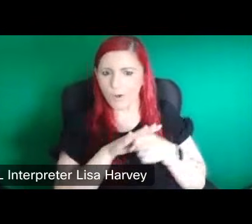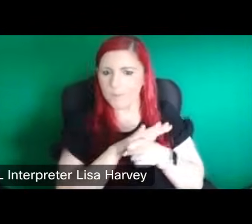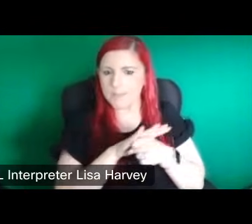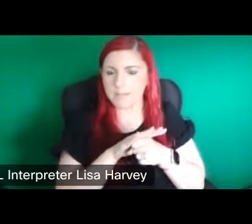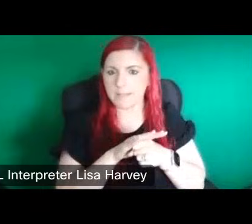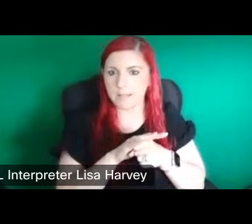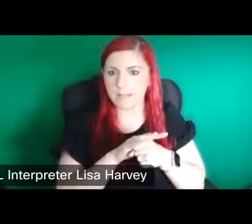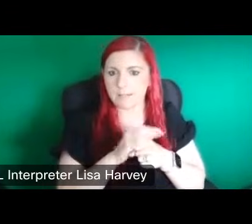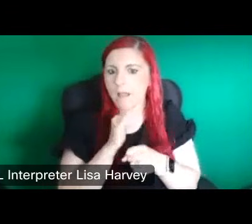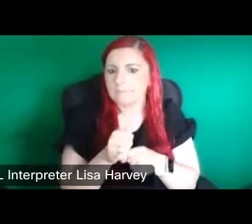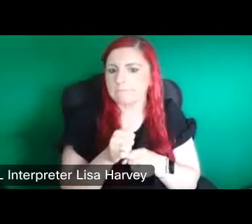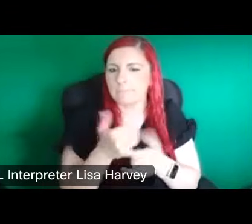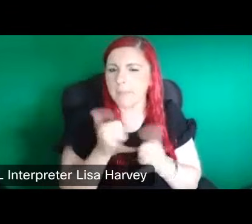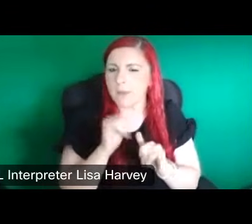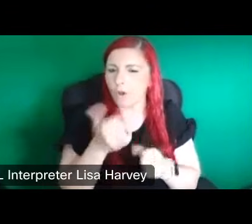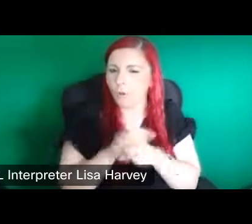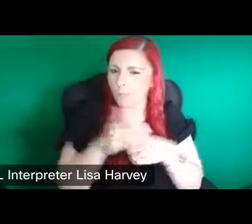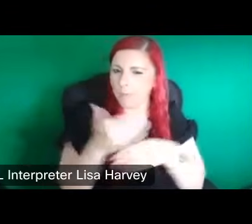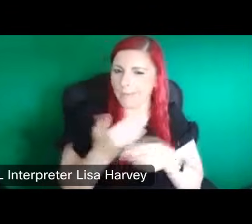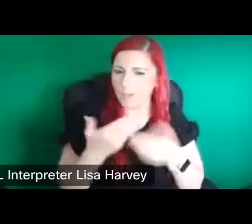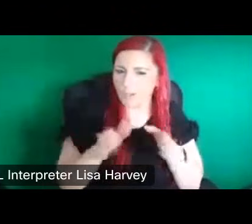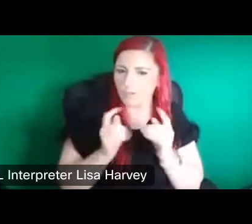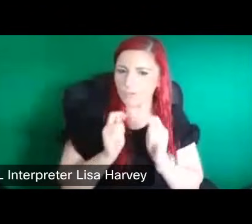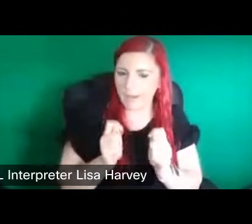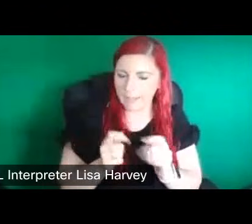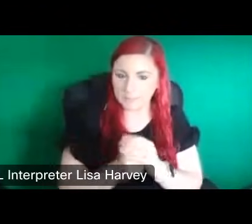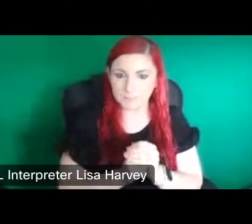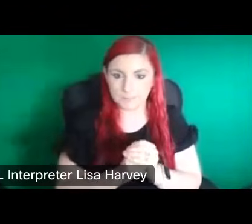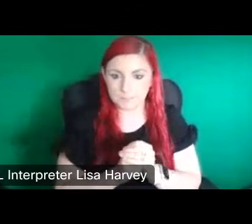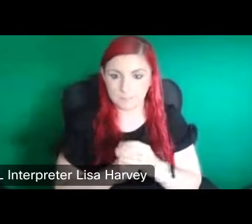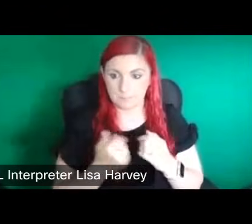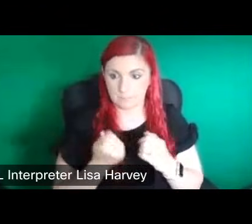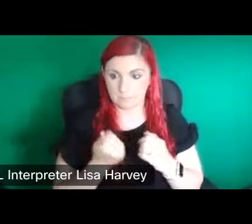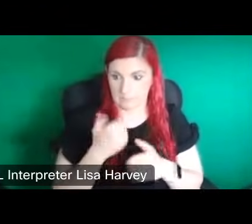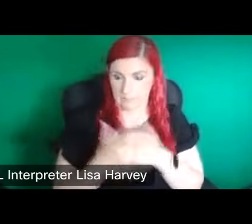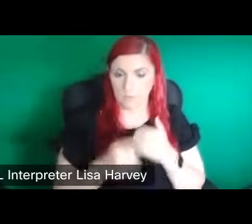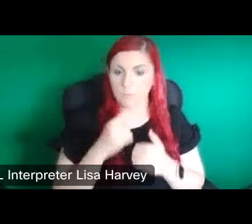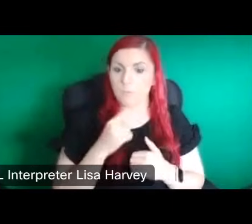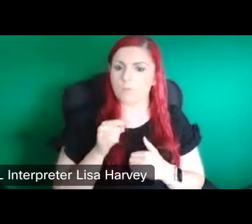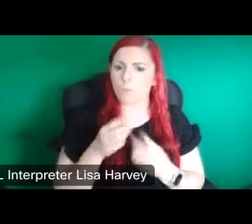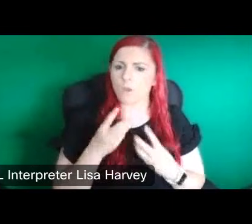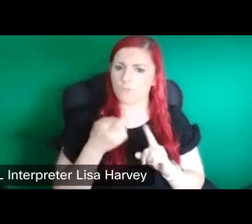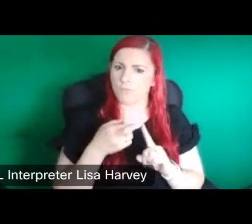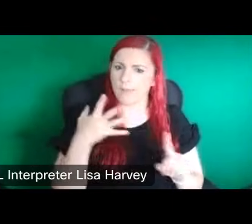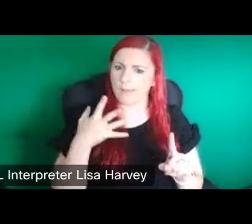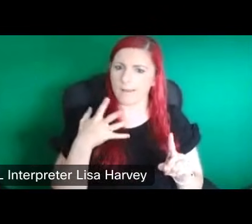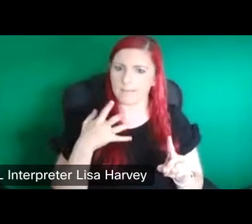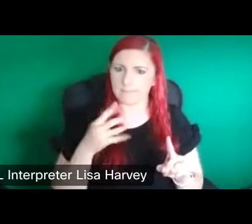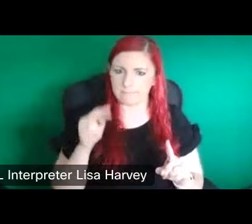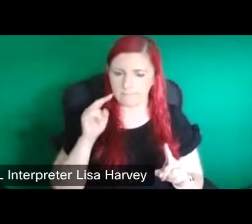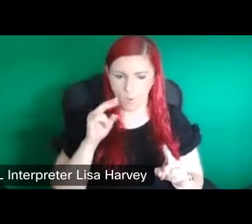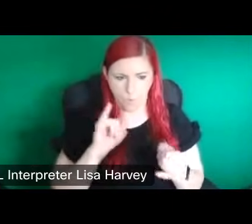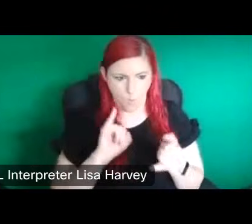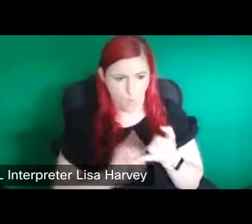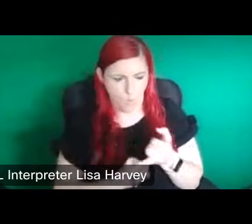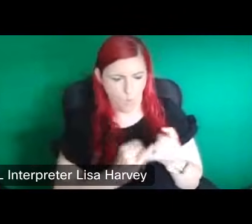to people. So, in closing, I would like to recognise the voices that help shape